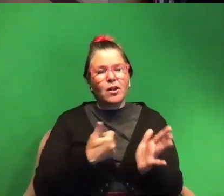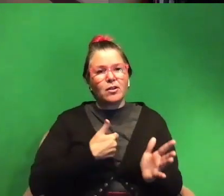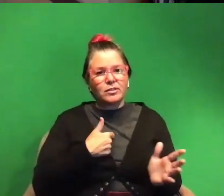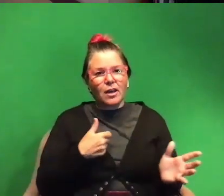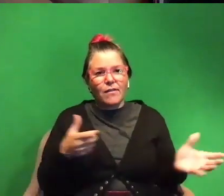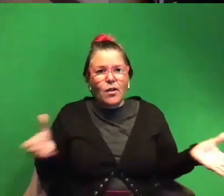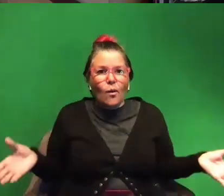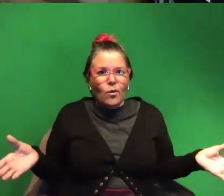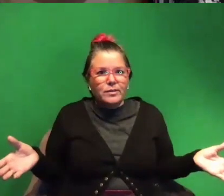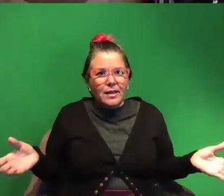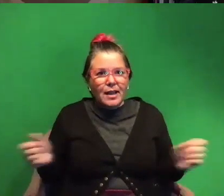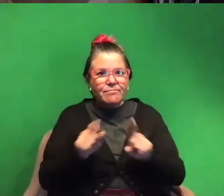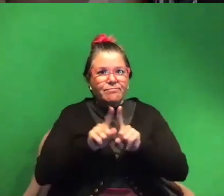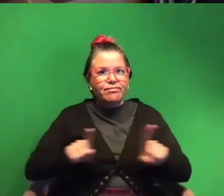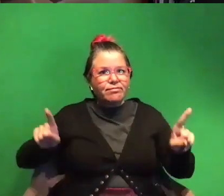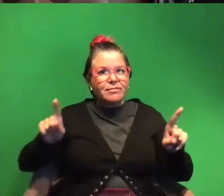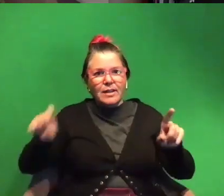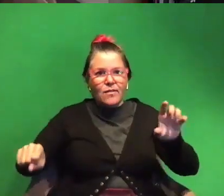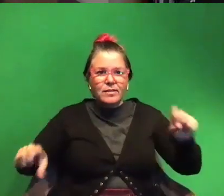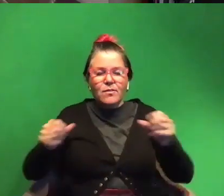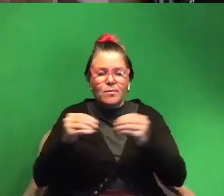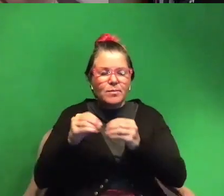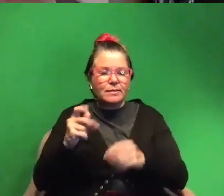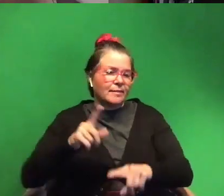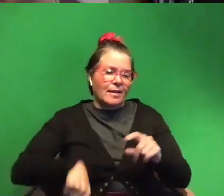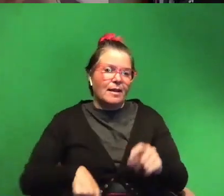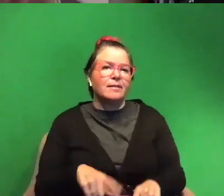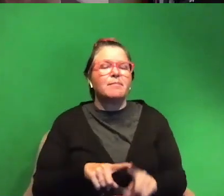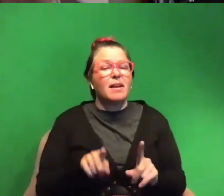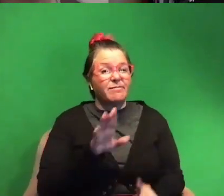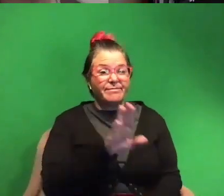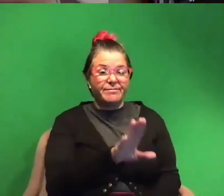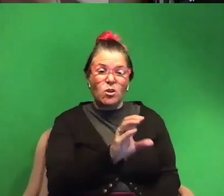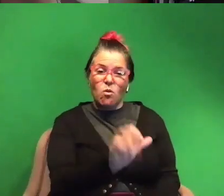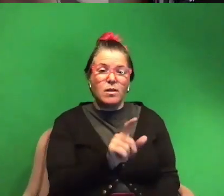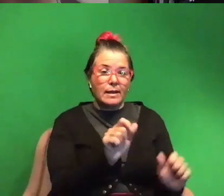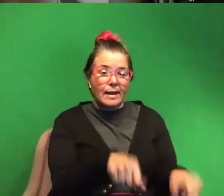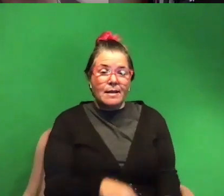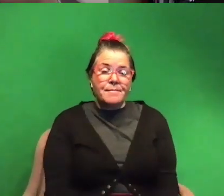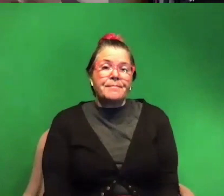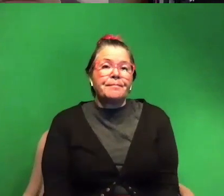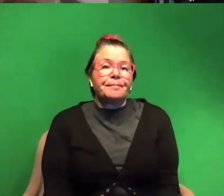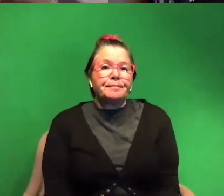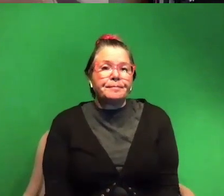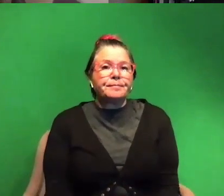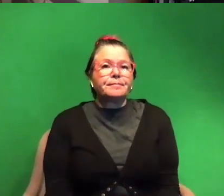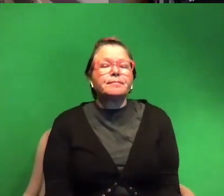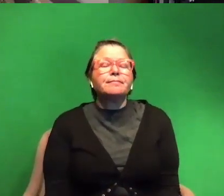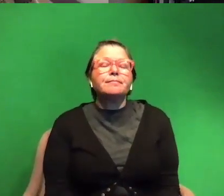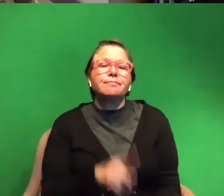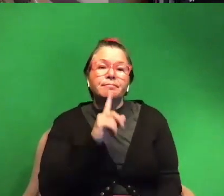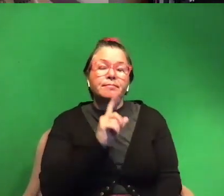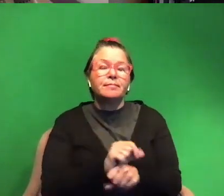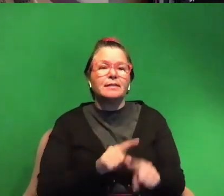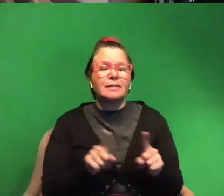hands, right? And then just take over more and more space. But that's essentially what the corals can do. And in fact, different corals, some